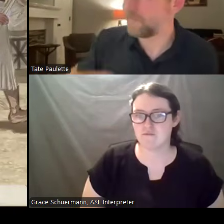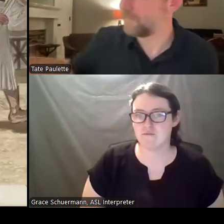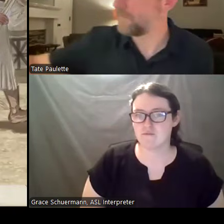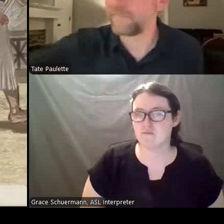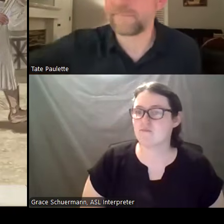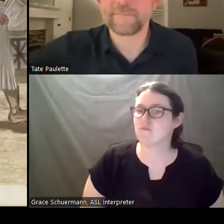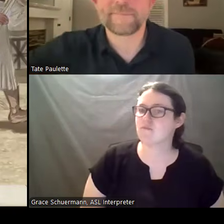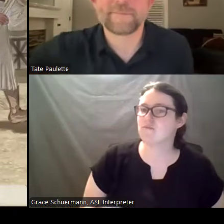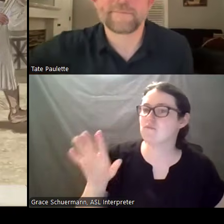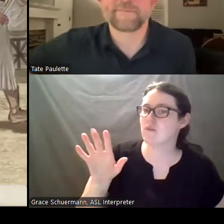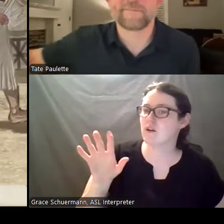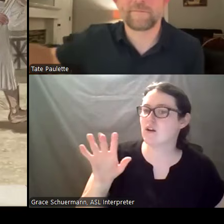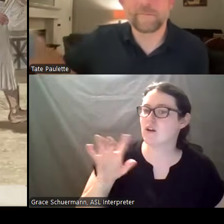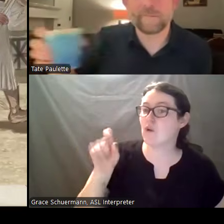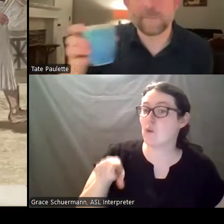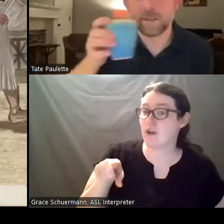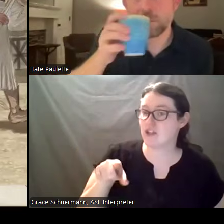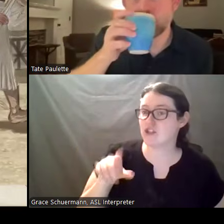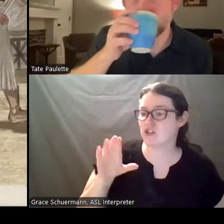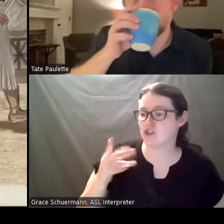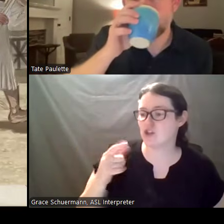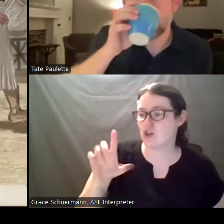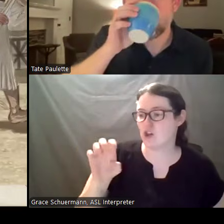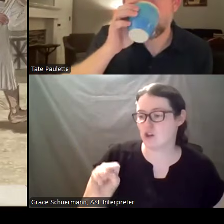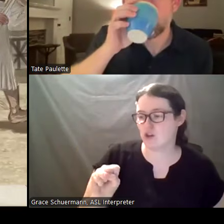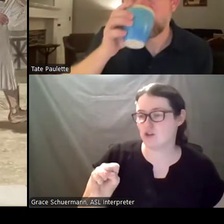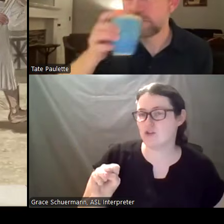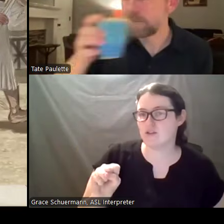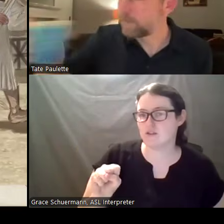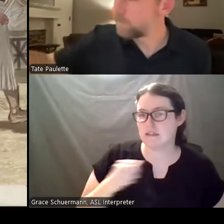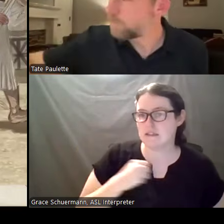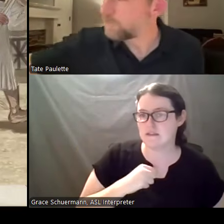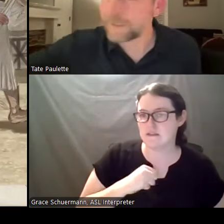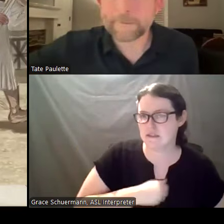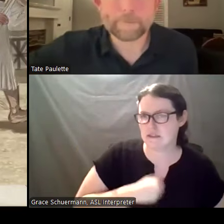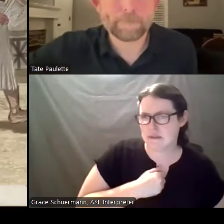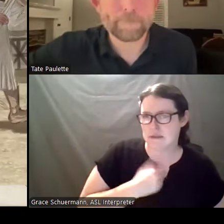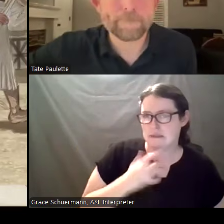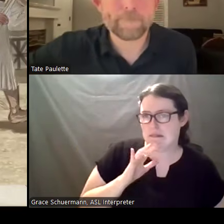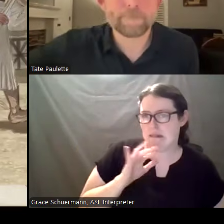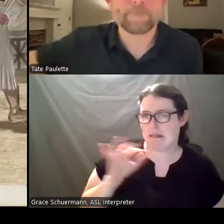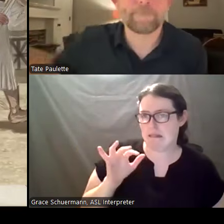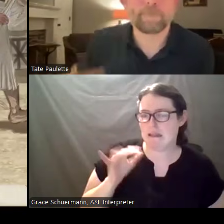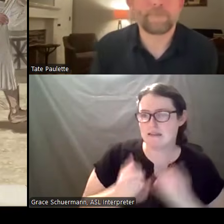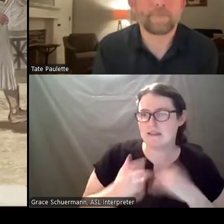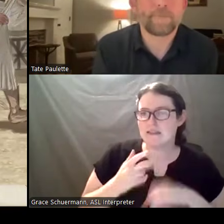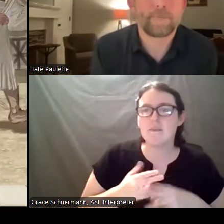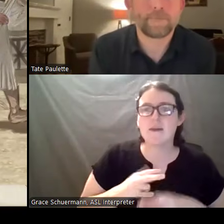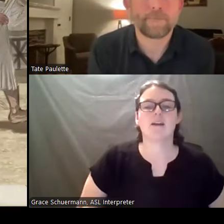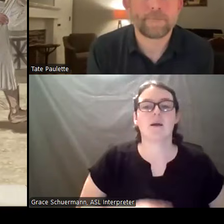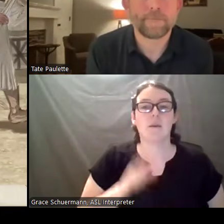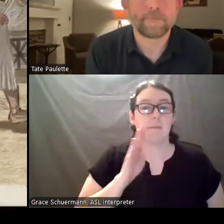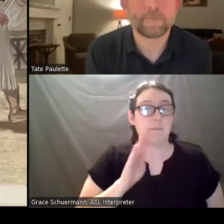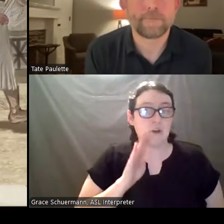We have another question I want to raise. This one's from Charles Kumpus, and apologies if I pronounce your name incorrectly. Was beer drinking by